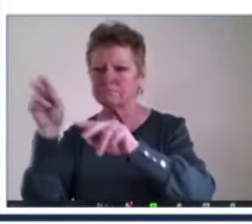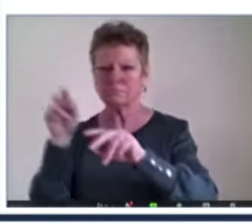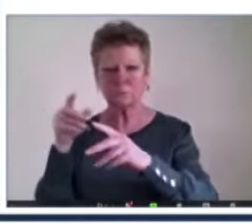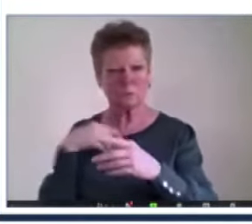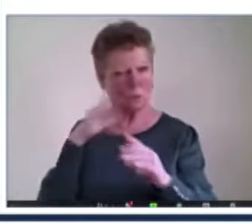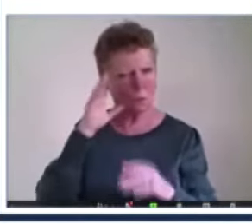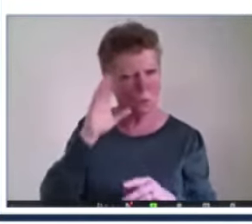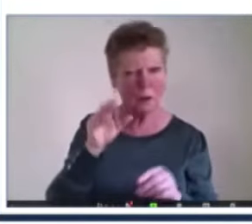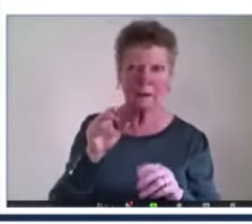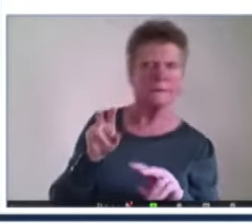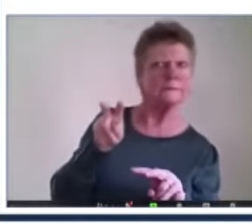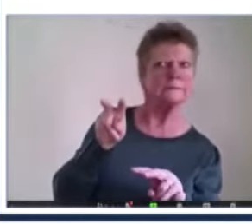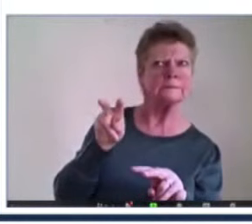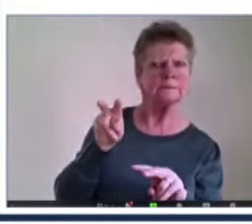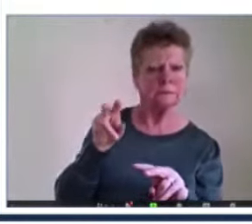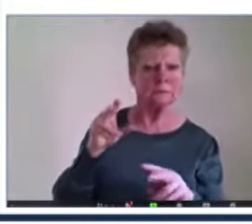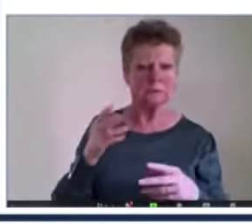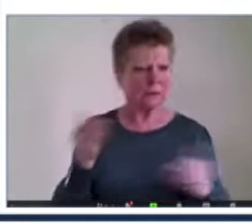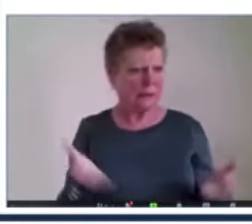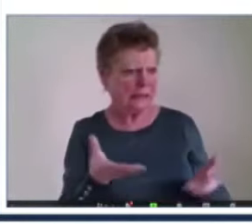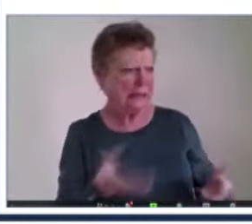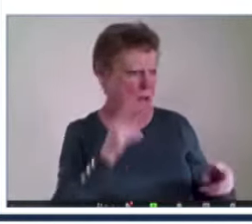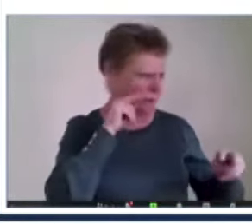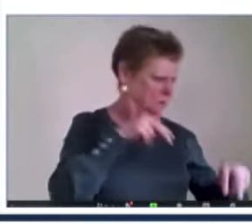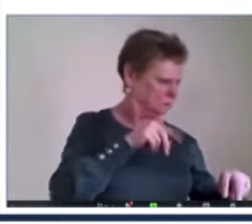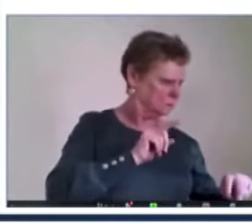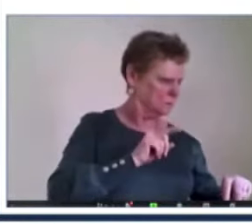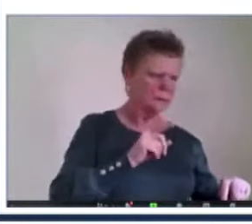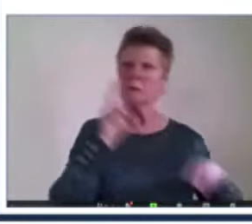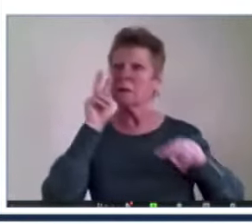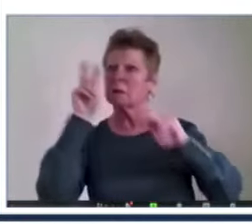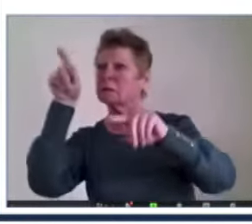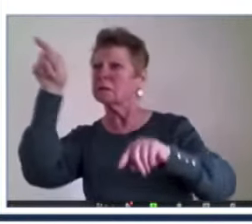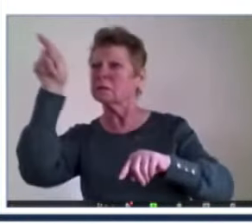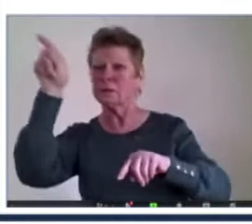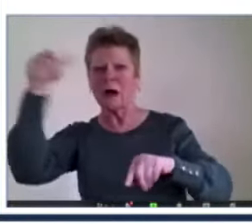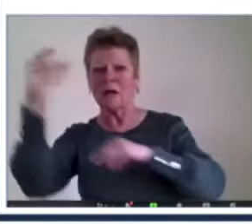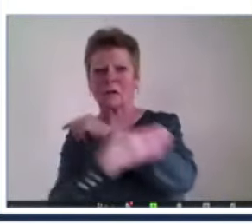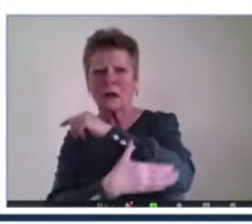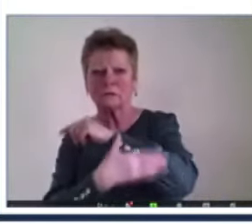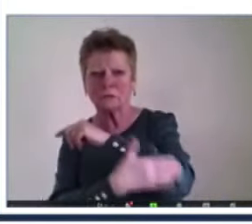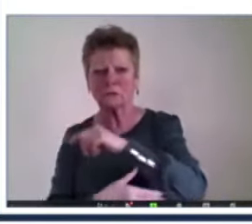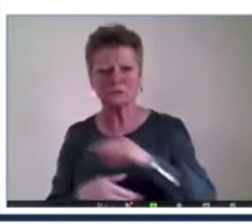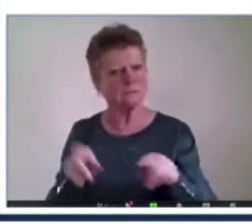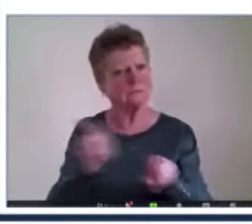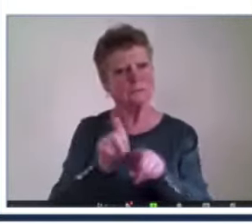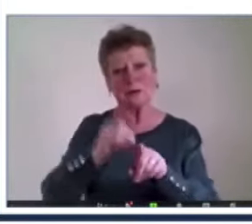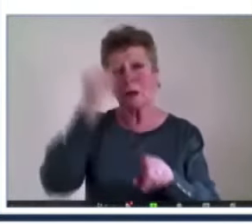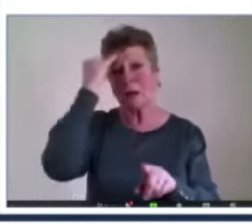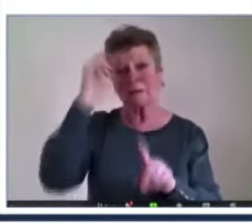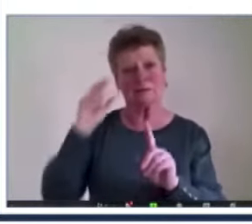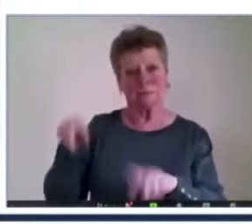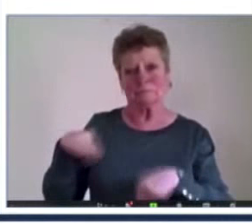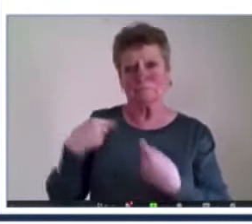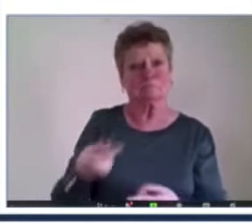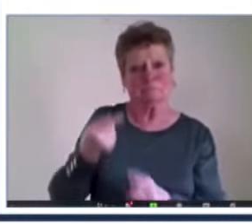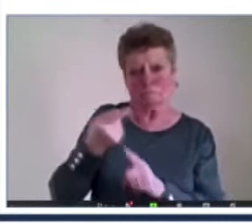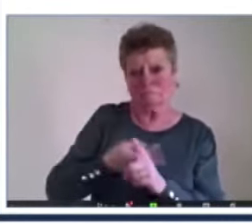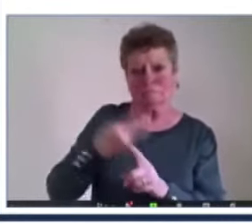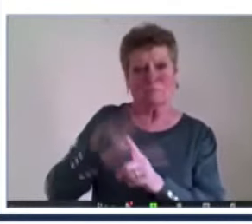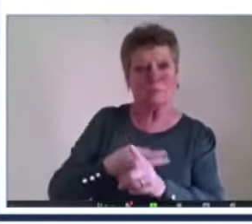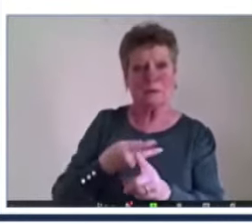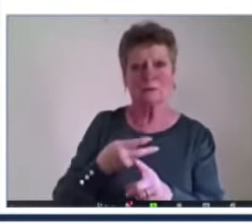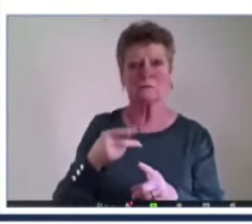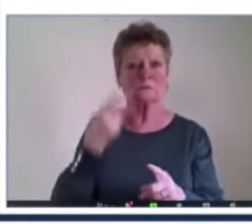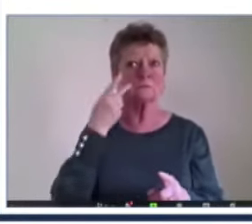where we're at, looking both at our case rates, but even more importantly, as we've done for now the past couple of months, really looking. The